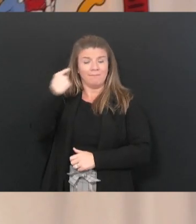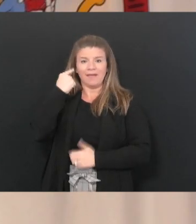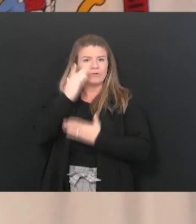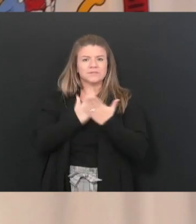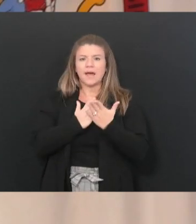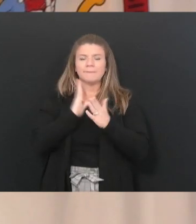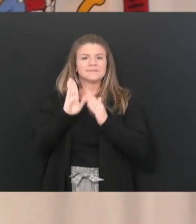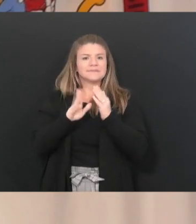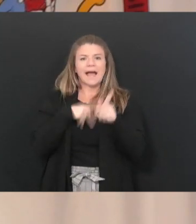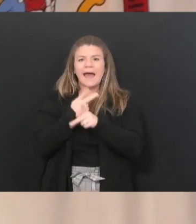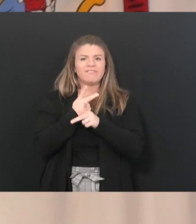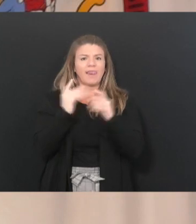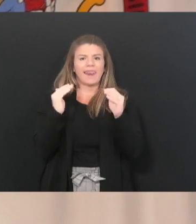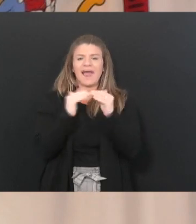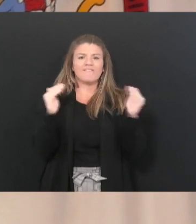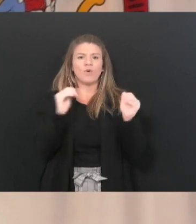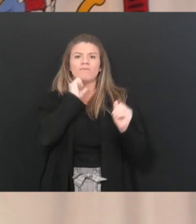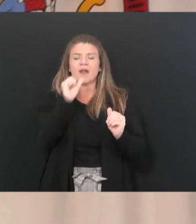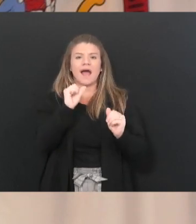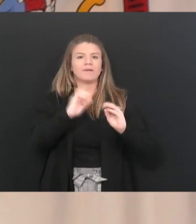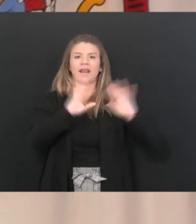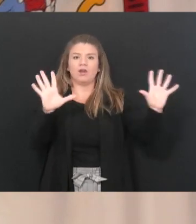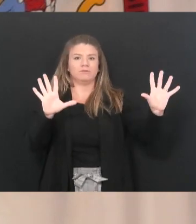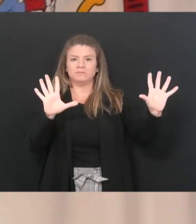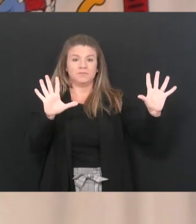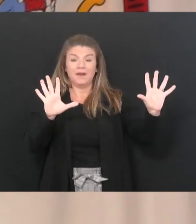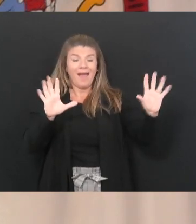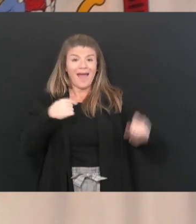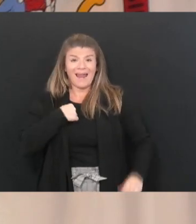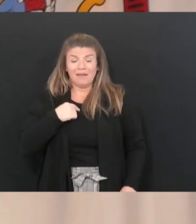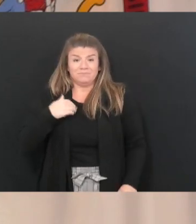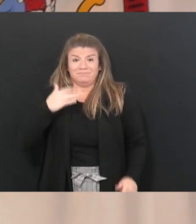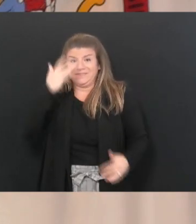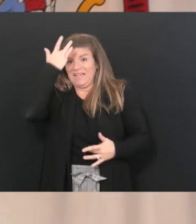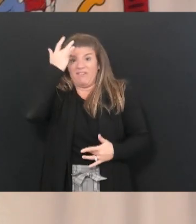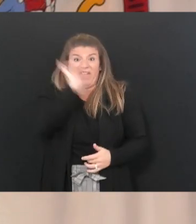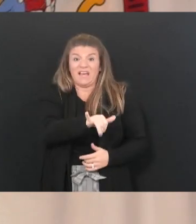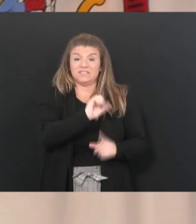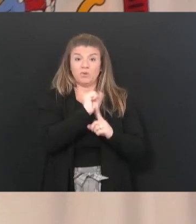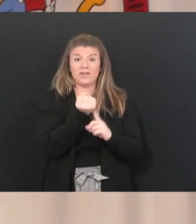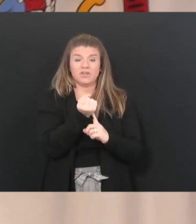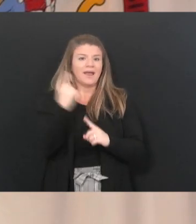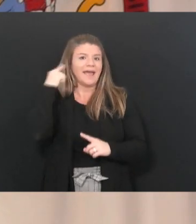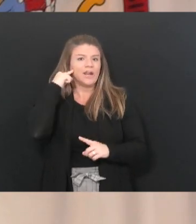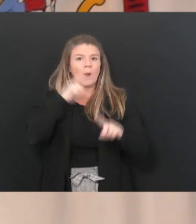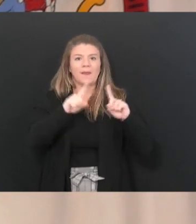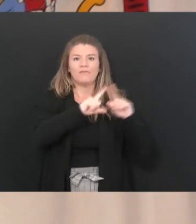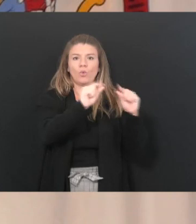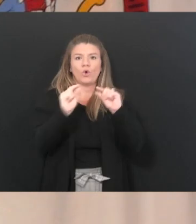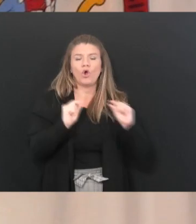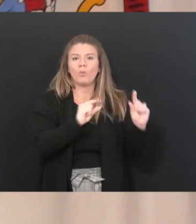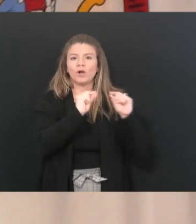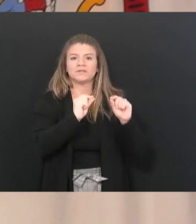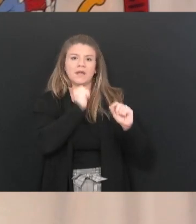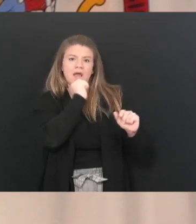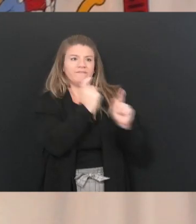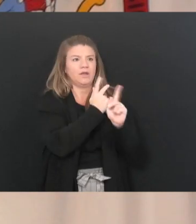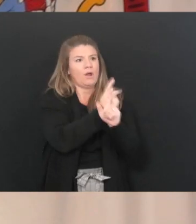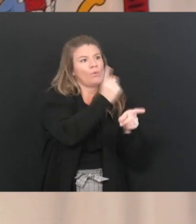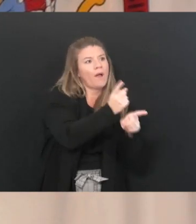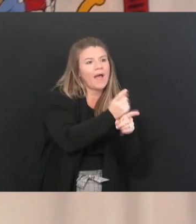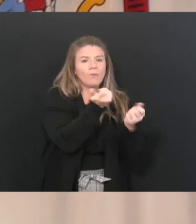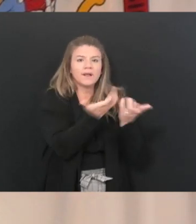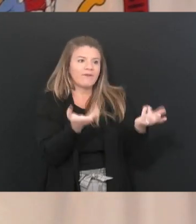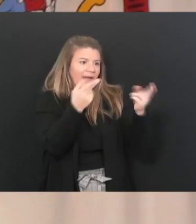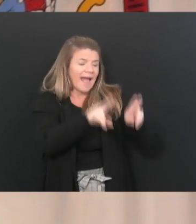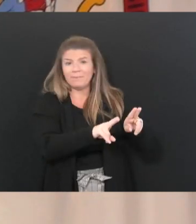discrepancies, and to be perfectly honest, I'm sick and tired of listening to the discrepancies. So this way, we got to